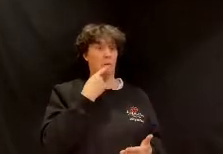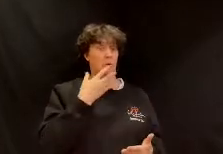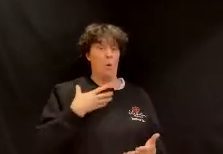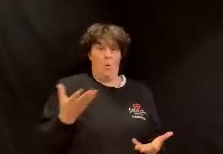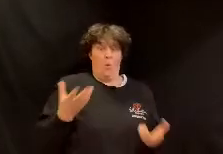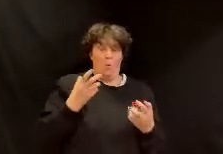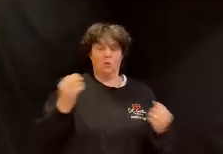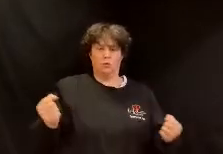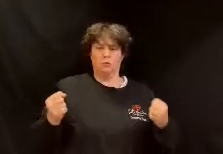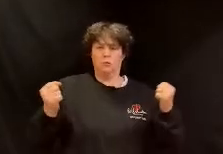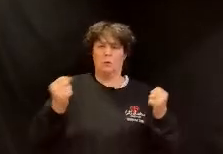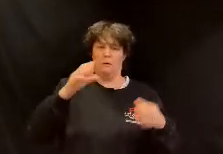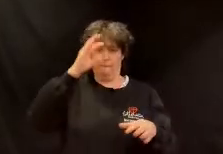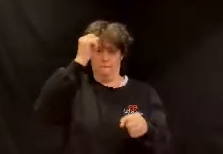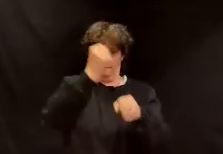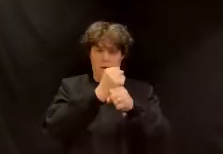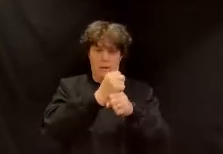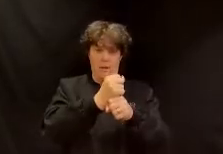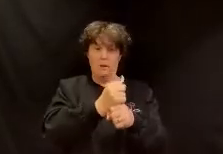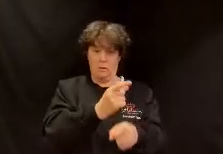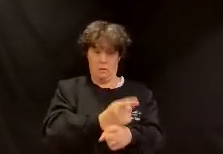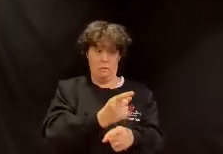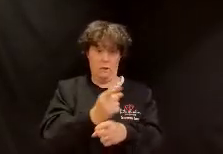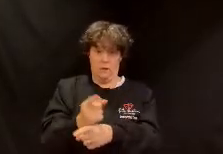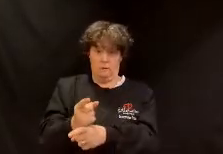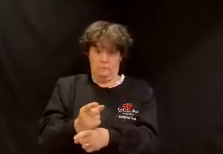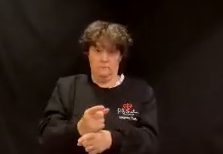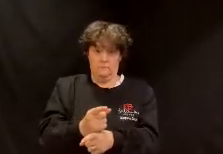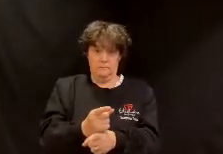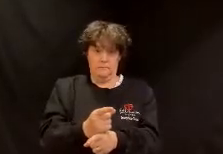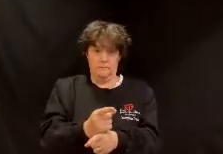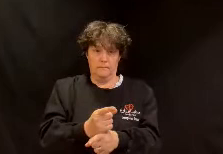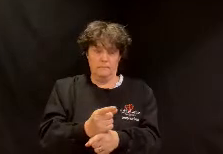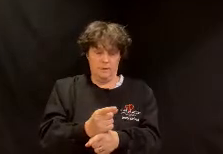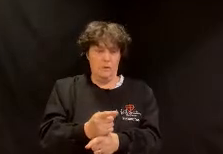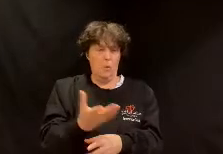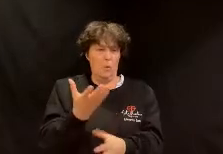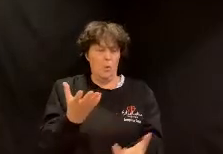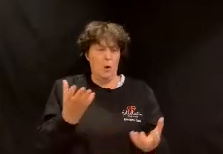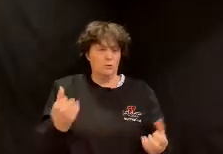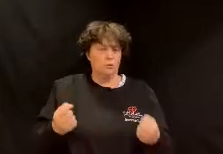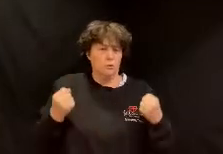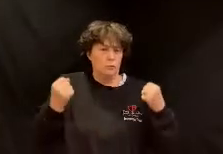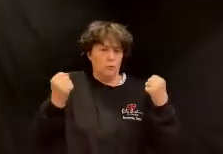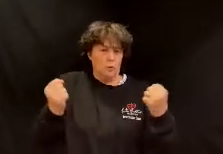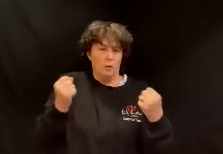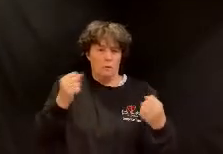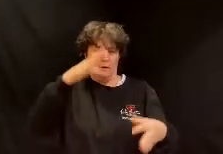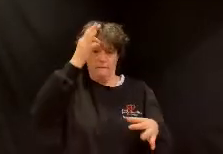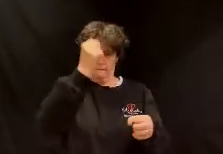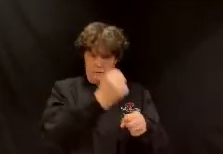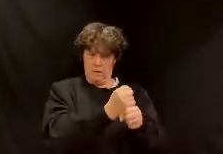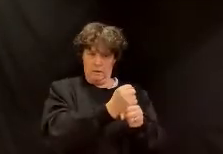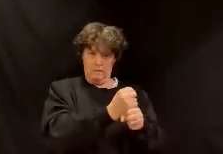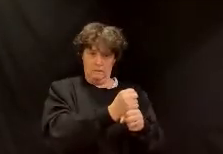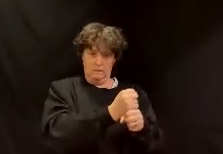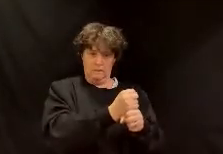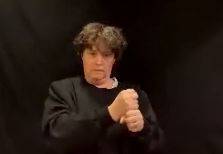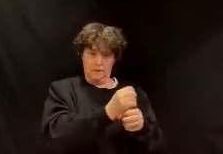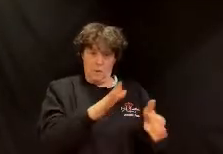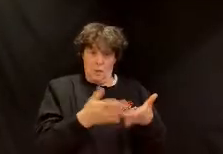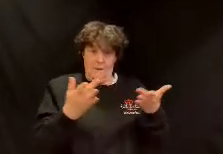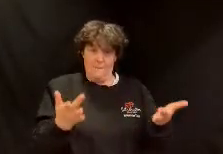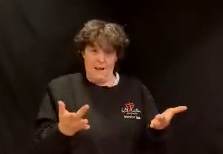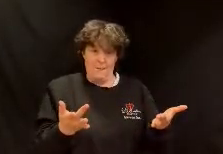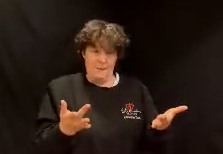faith, correct? Right? We would want to say, we all would say we want stronger faith. Well, the Bible seems